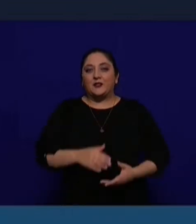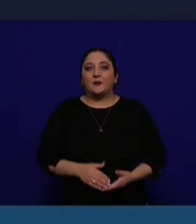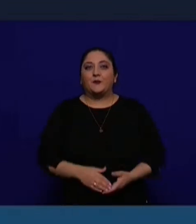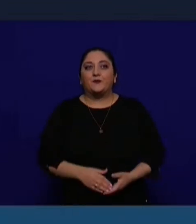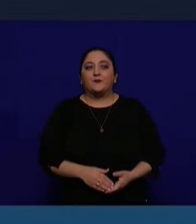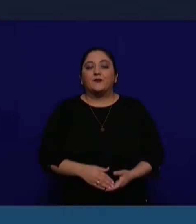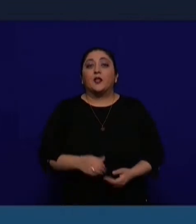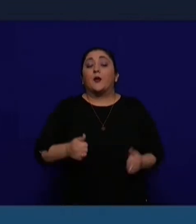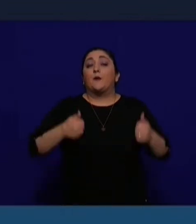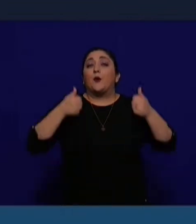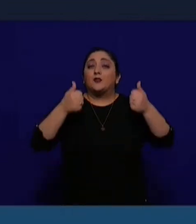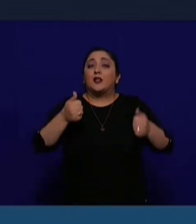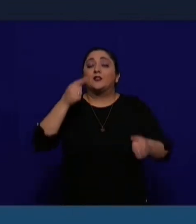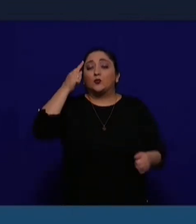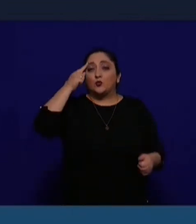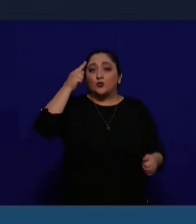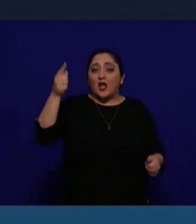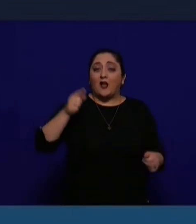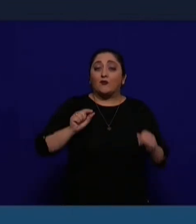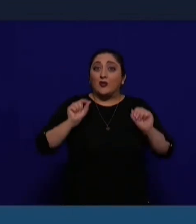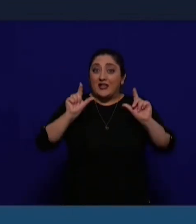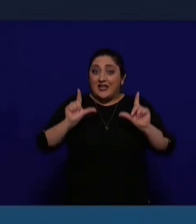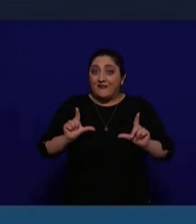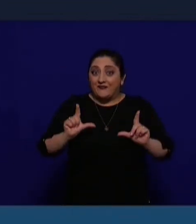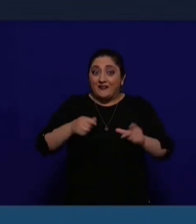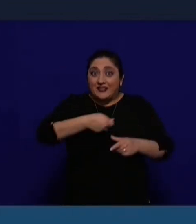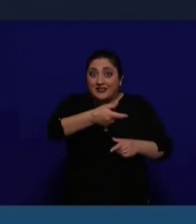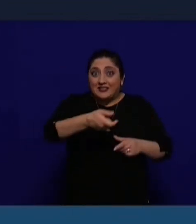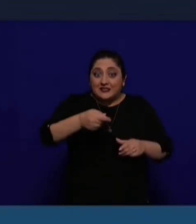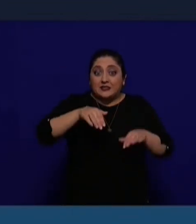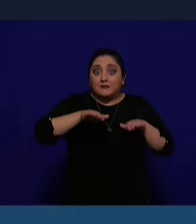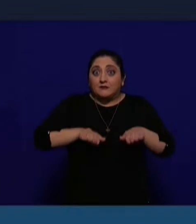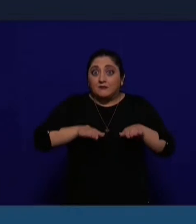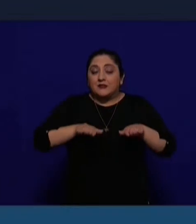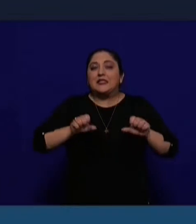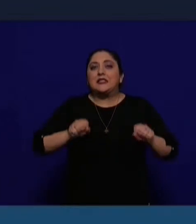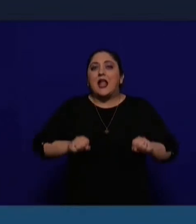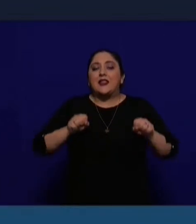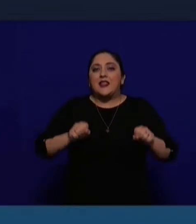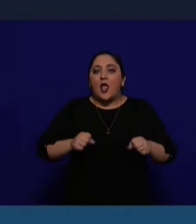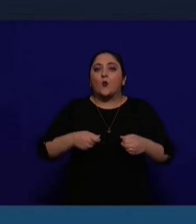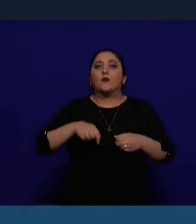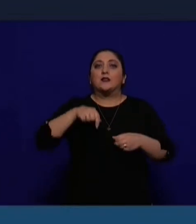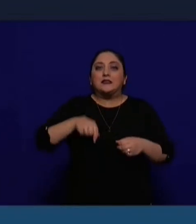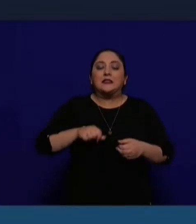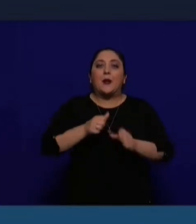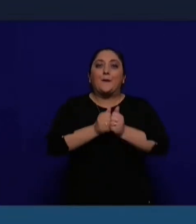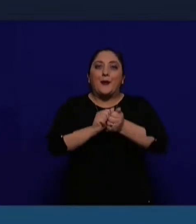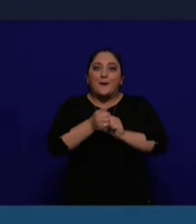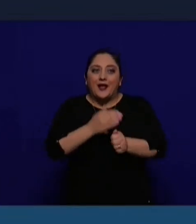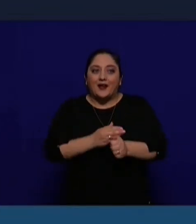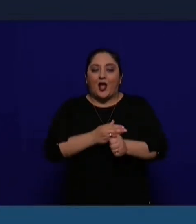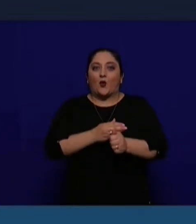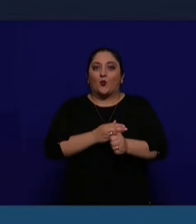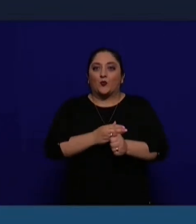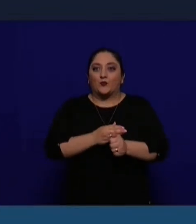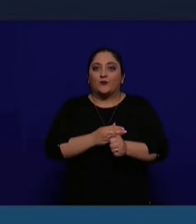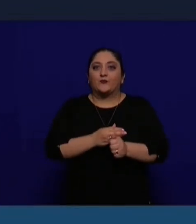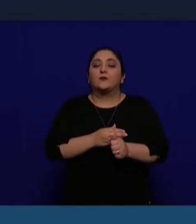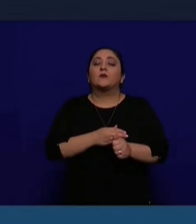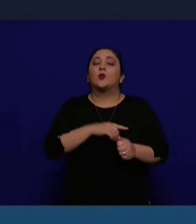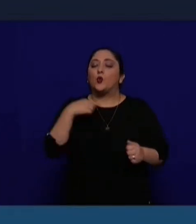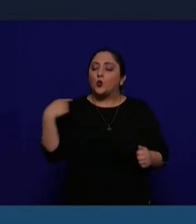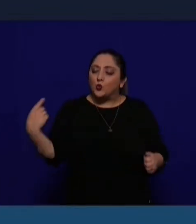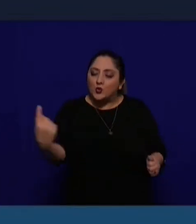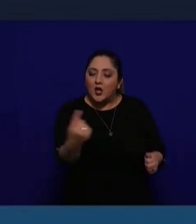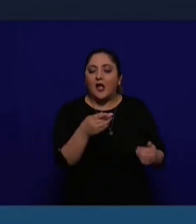l-inviti lil dawn iż-żewġ gruppi kollha qegħdin ħirġin. U allura nistennew li kull persuna li hu qiegħed f'din l-età fuq minn 60 sena